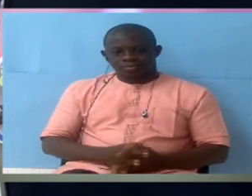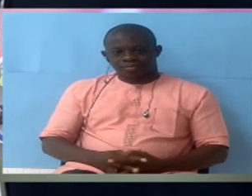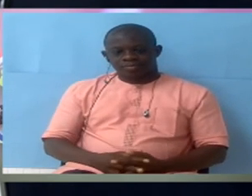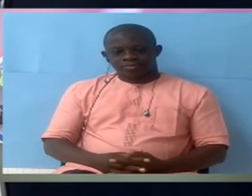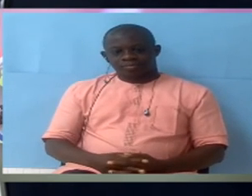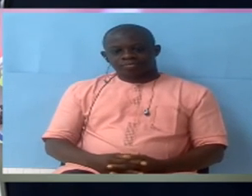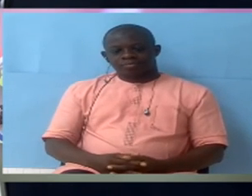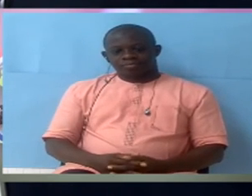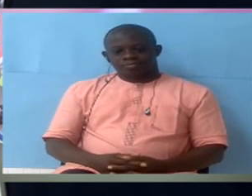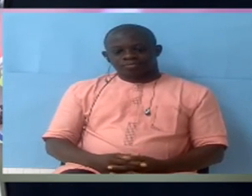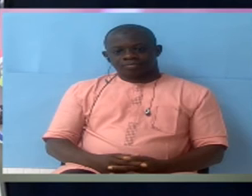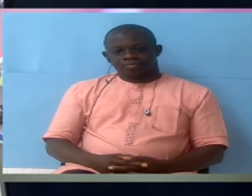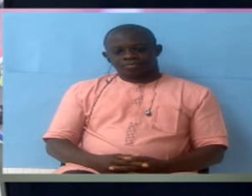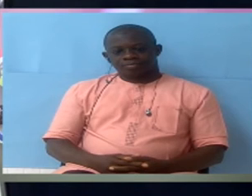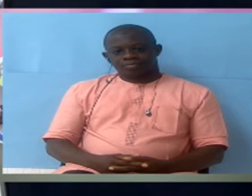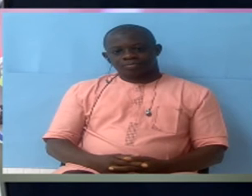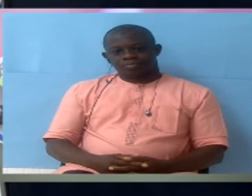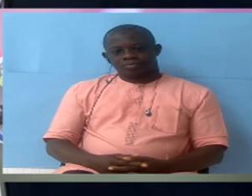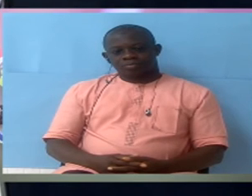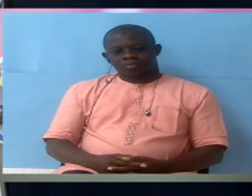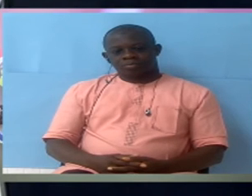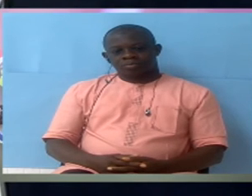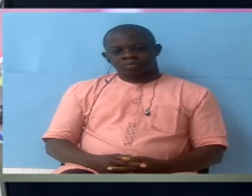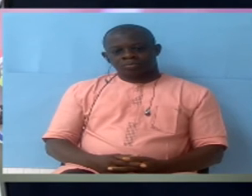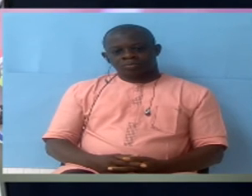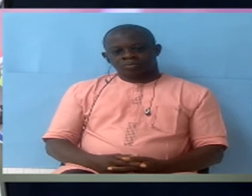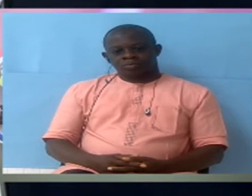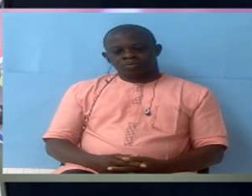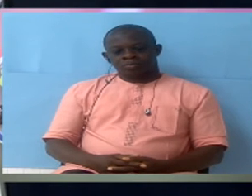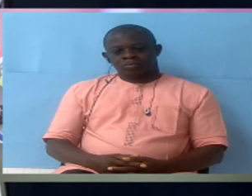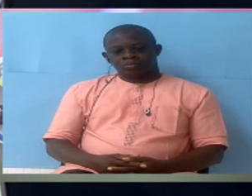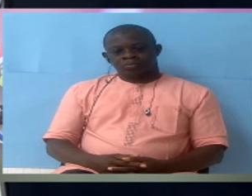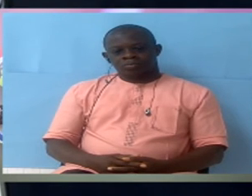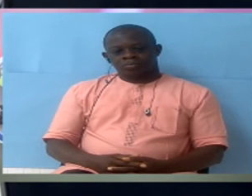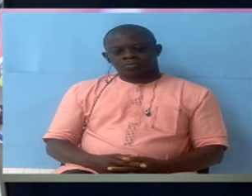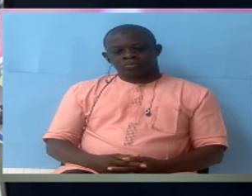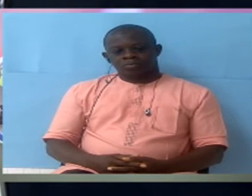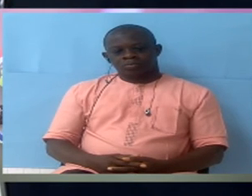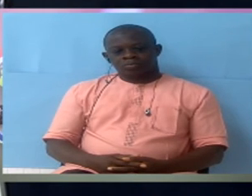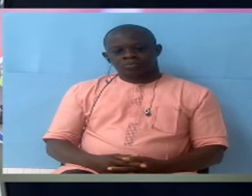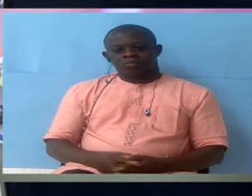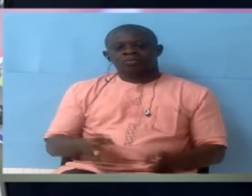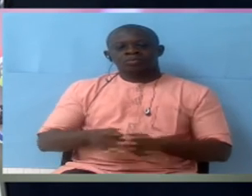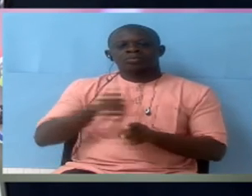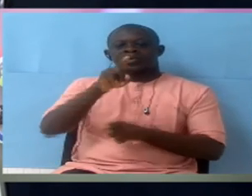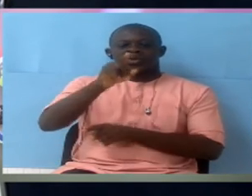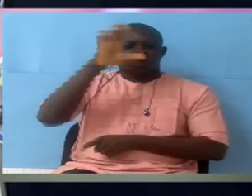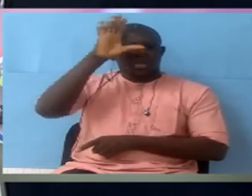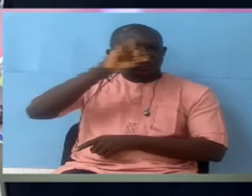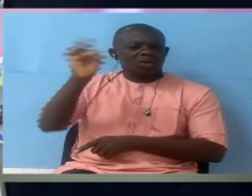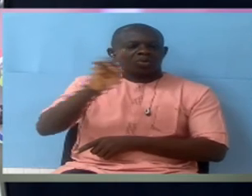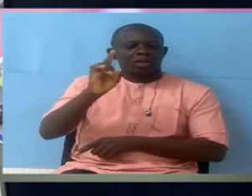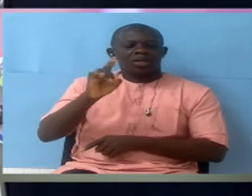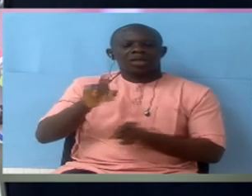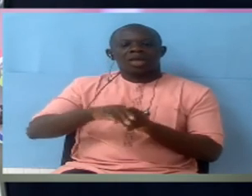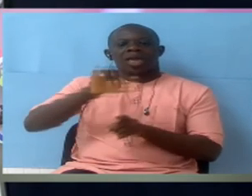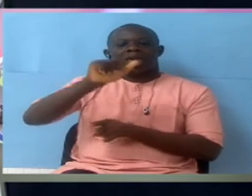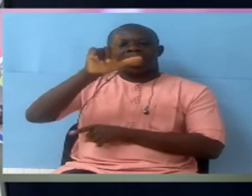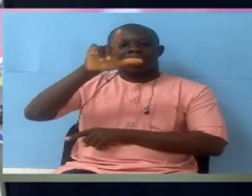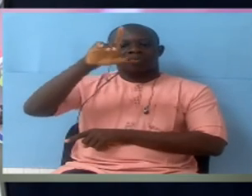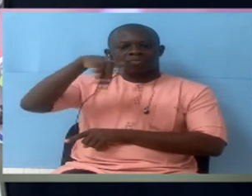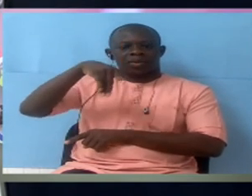degala. What did you make of what Al Alpha Ba told you about the